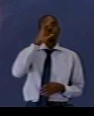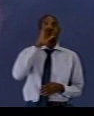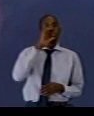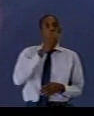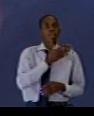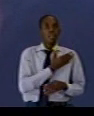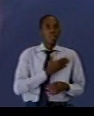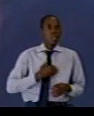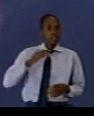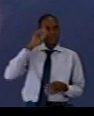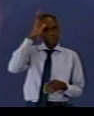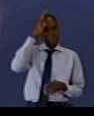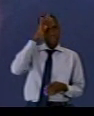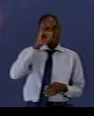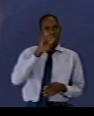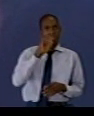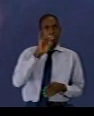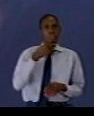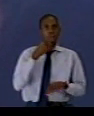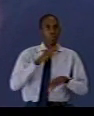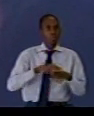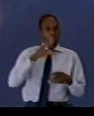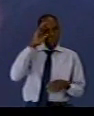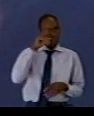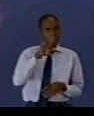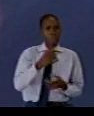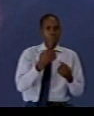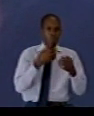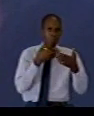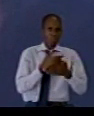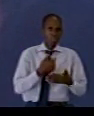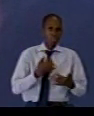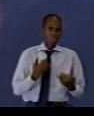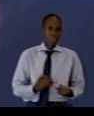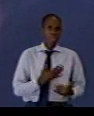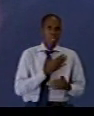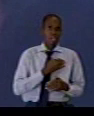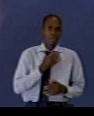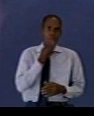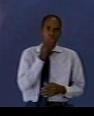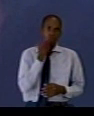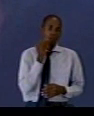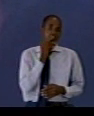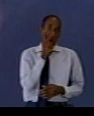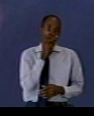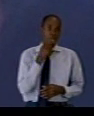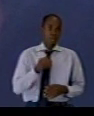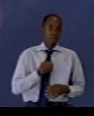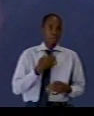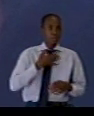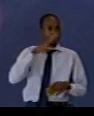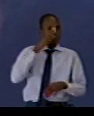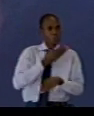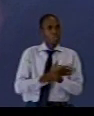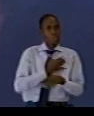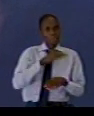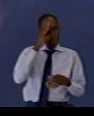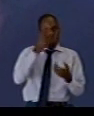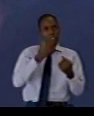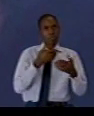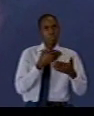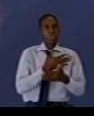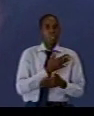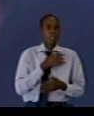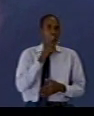his father Isaac said unto him, Come near now and kiss me, my son. And he came near and kissed